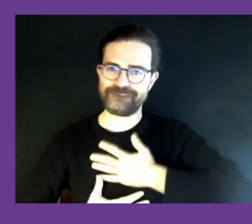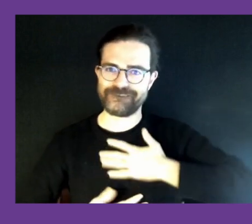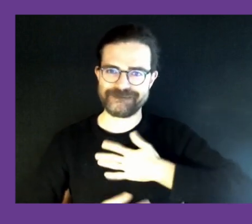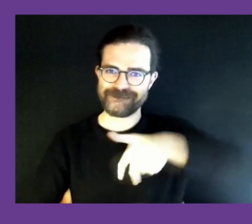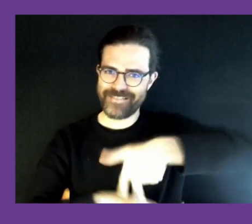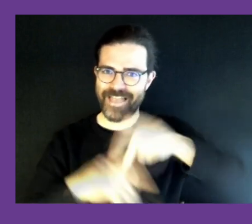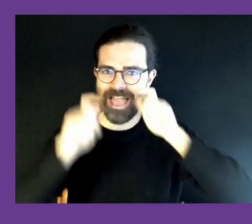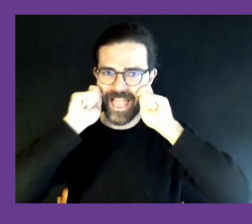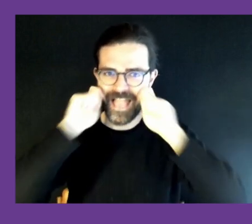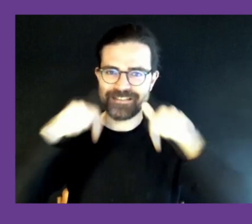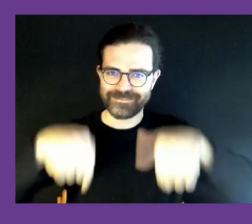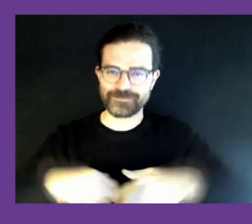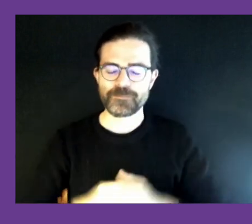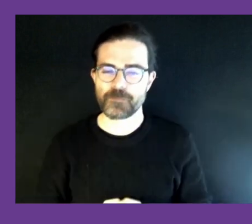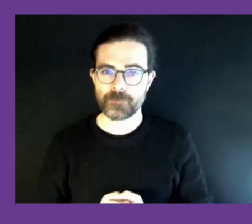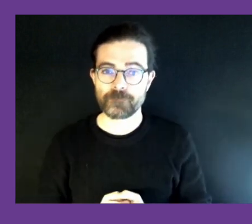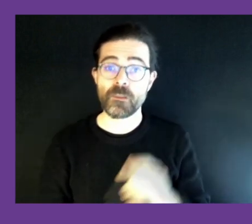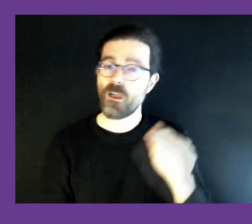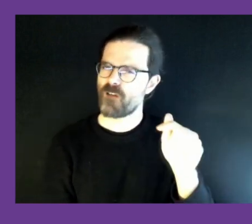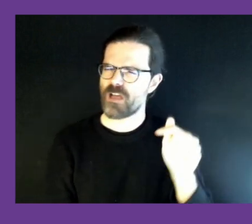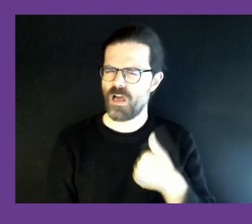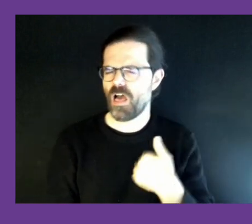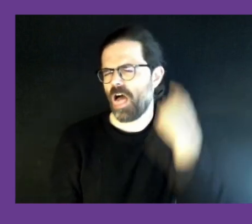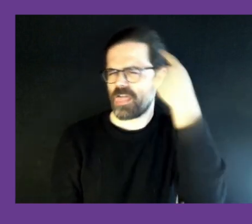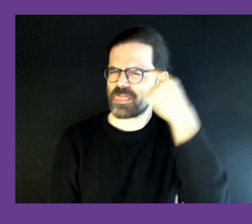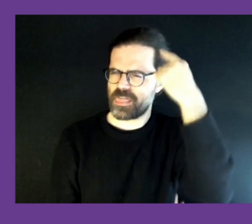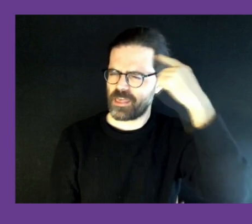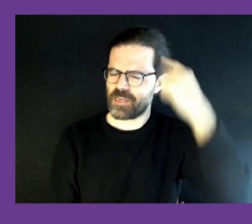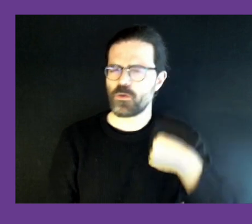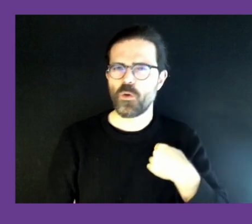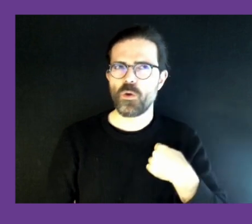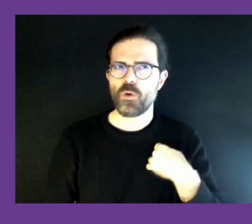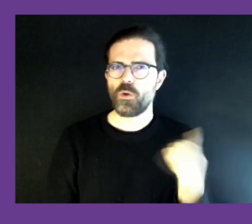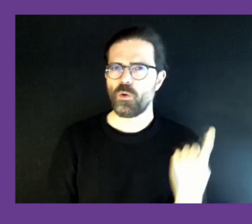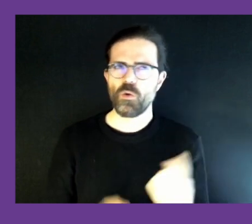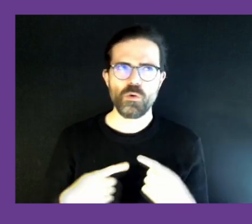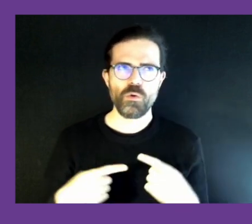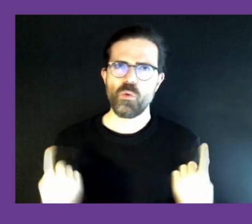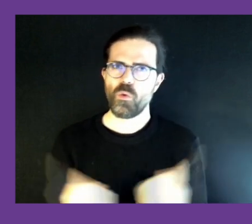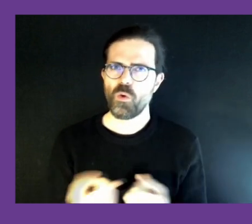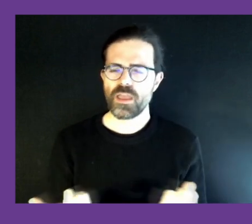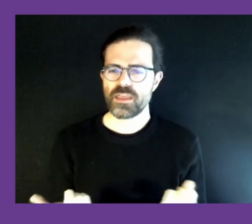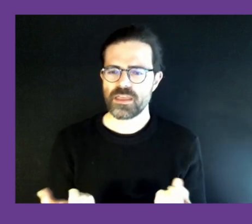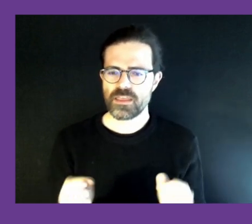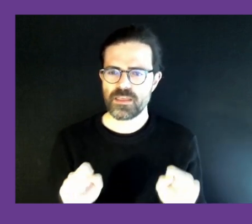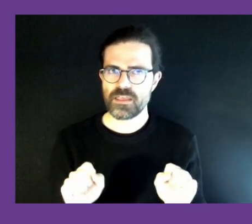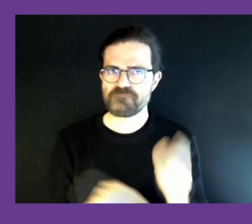Fernando, I think we can start with the housekeeping rules. Yes, give me a